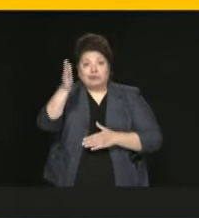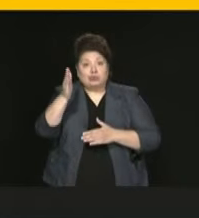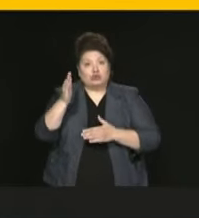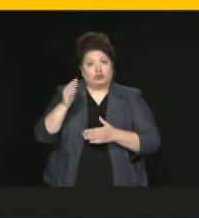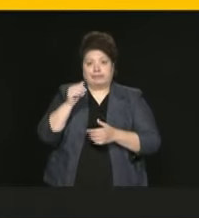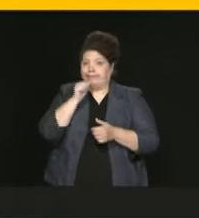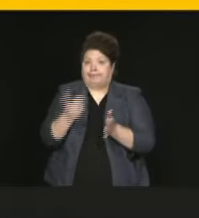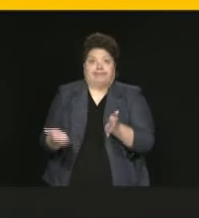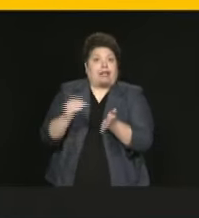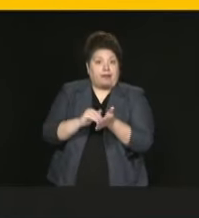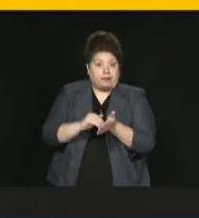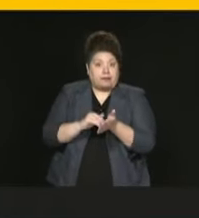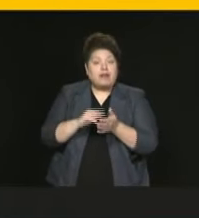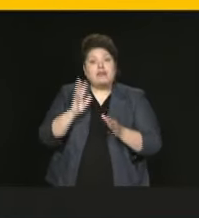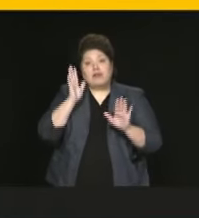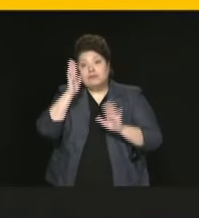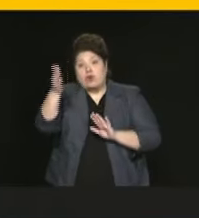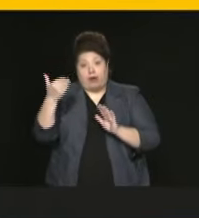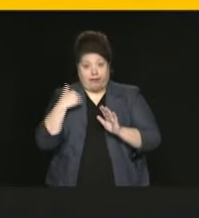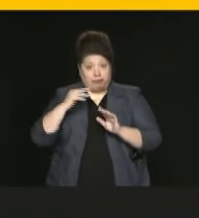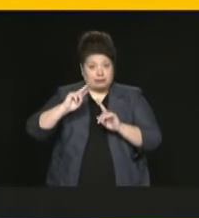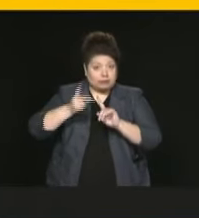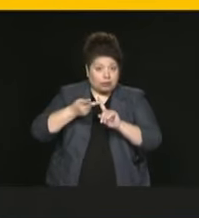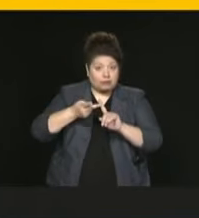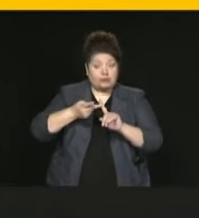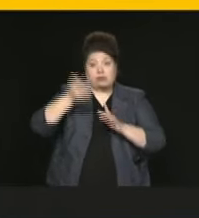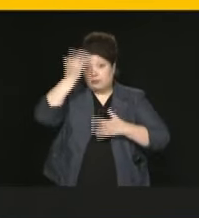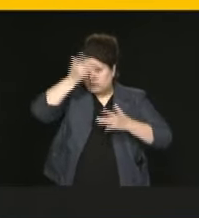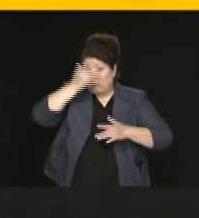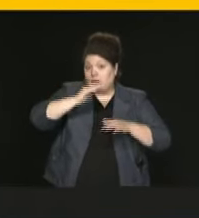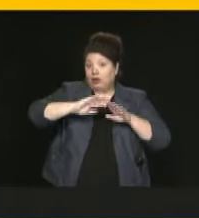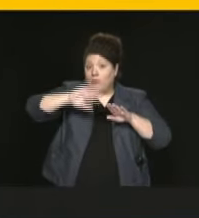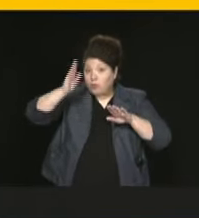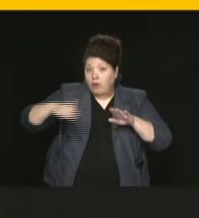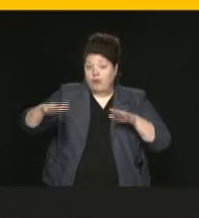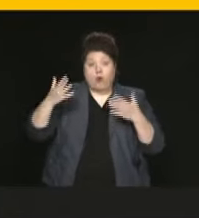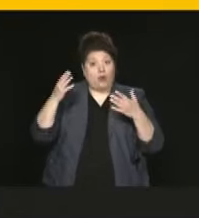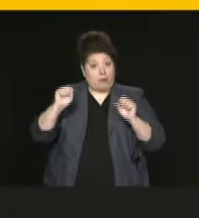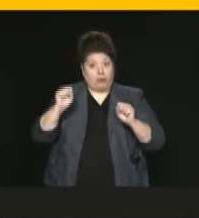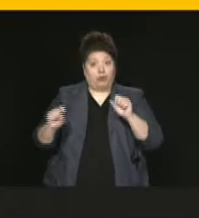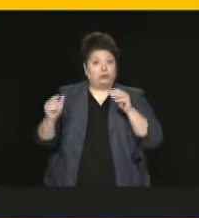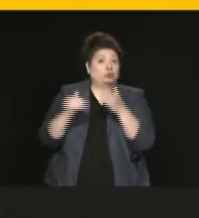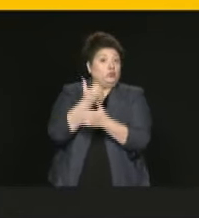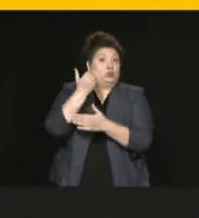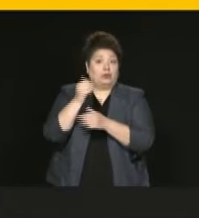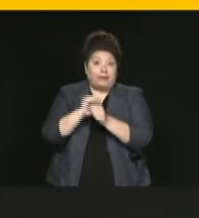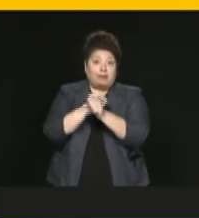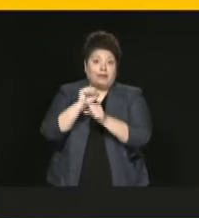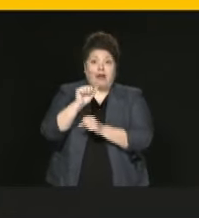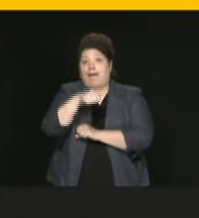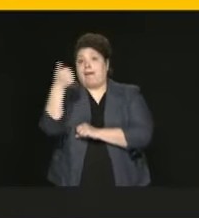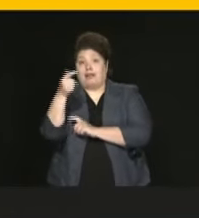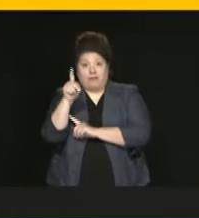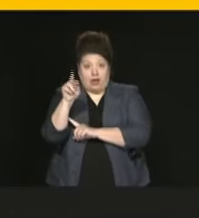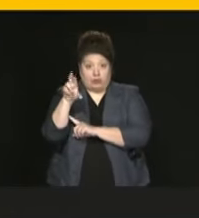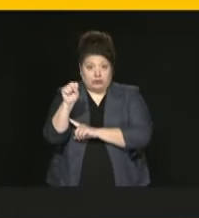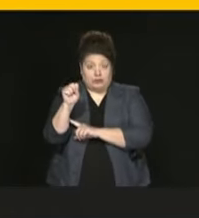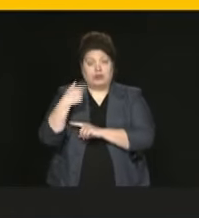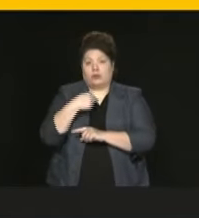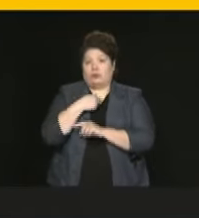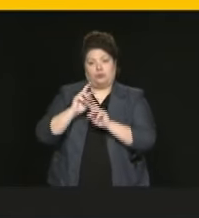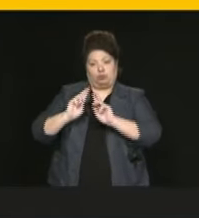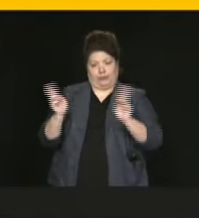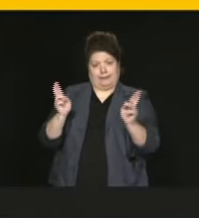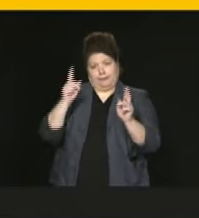second wave or even a future pandemic of another virus? Yes, that needs to happen. Thank you. Michel, en suivi.